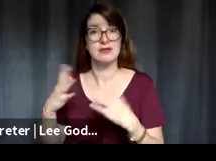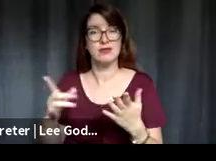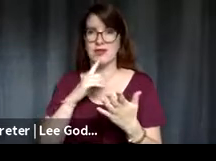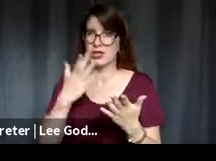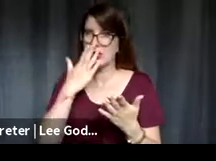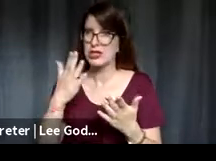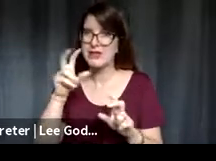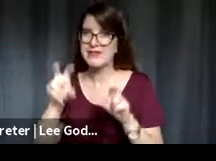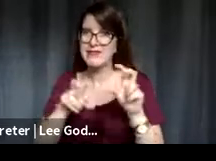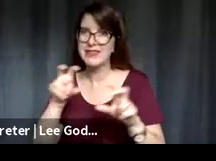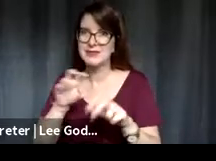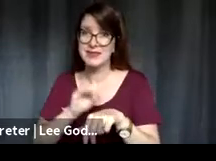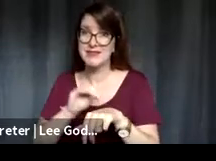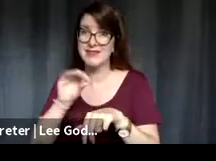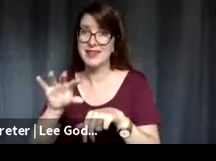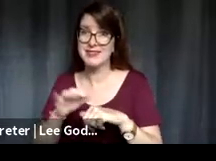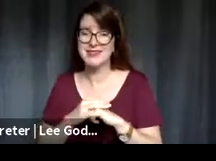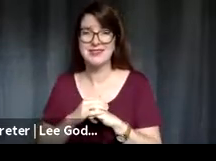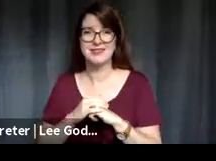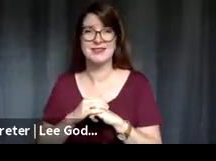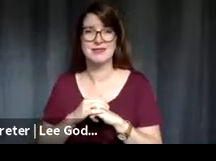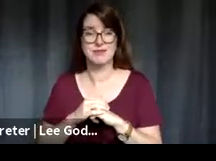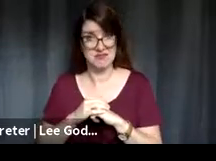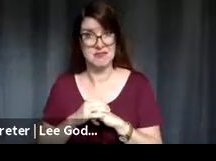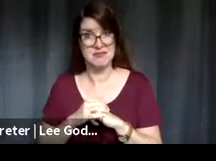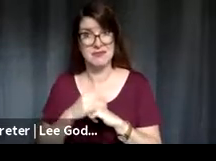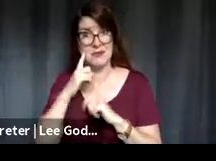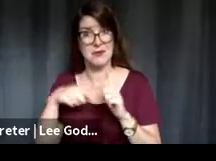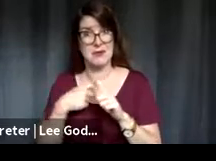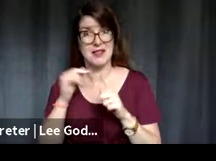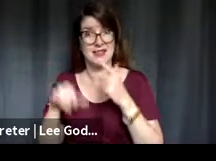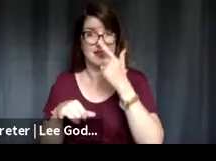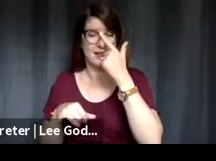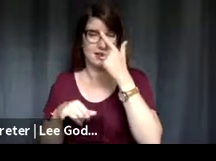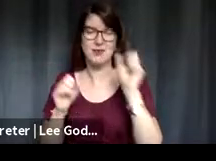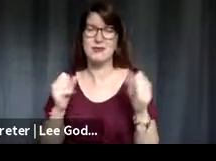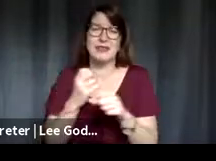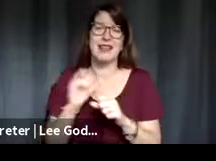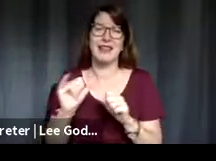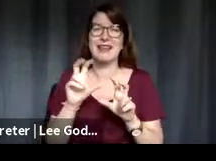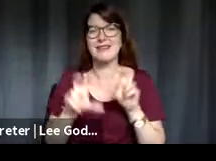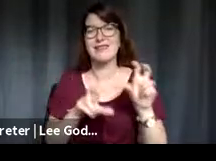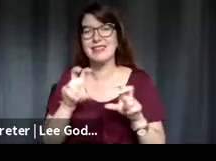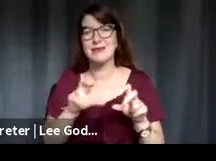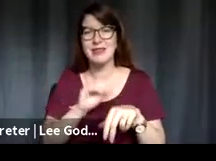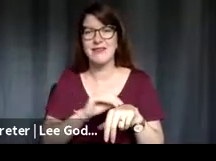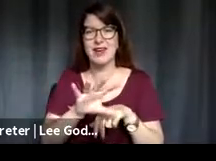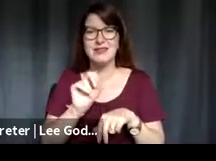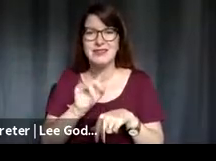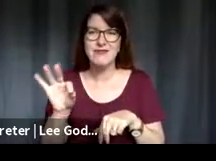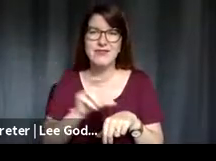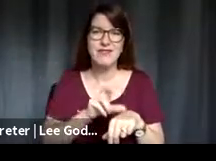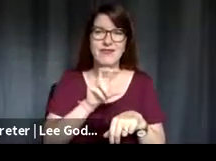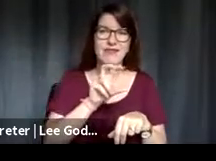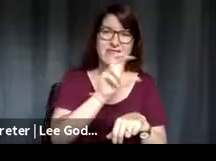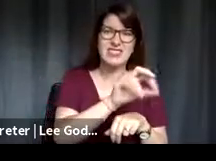good investment advice. You ever thought about it that way? Like, you get investment advice stuff all the time, right? Invest in this,